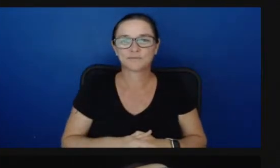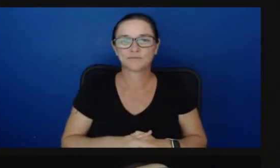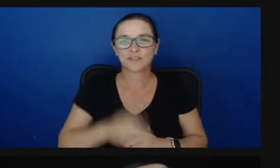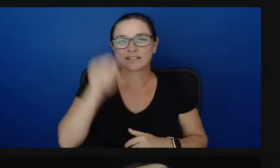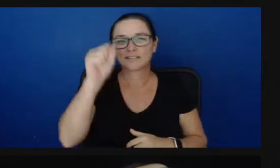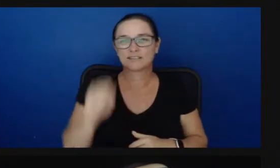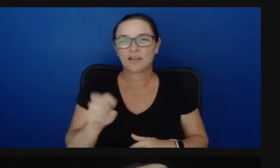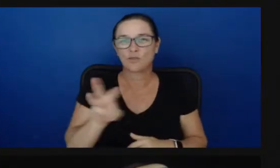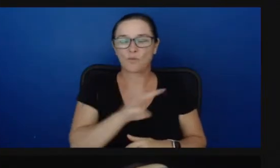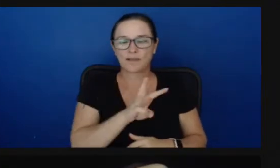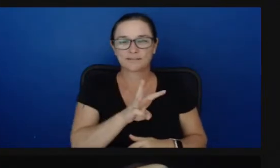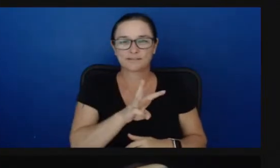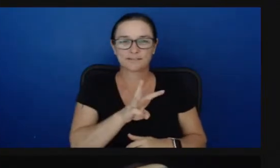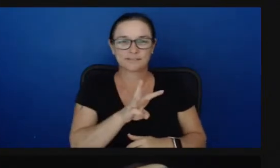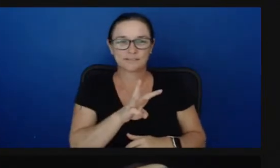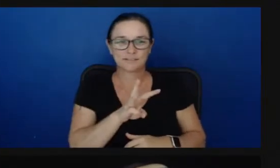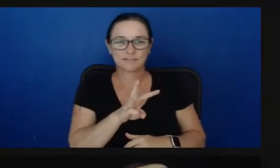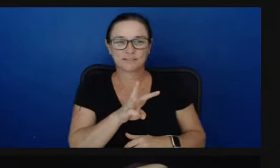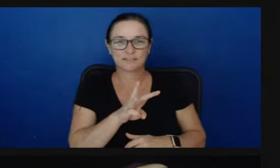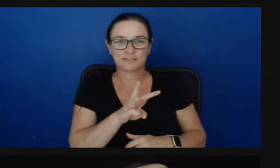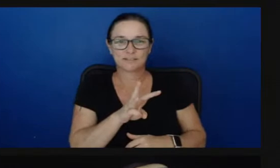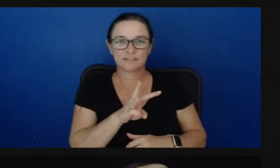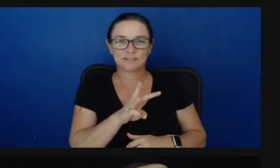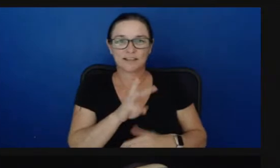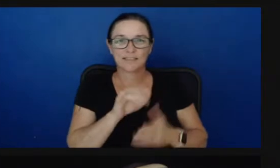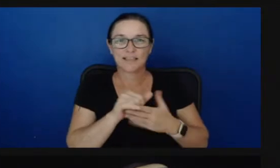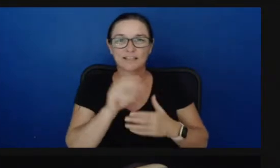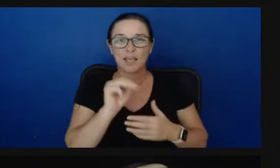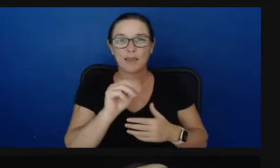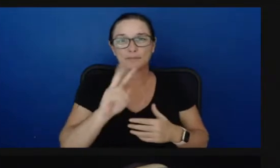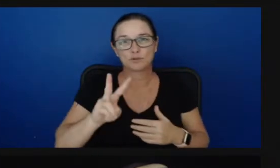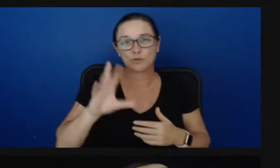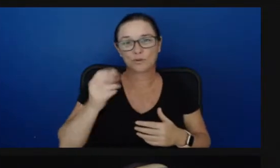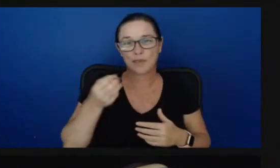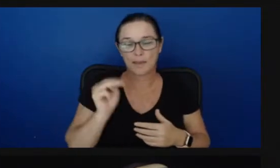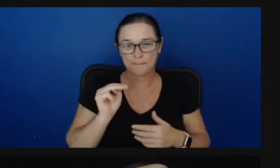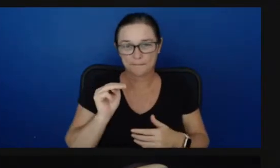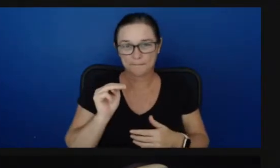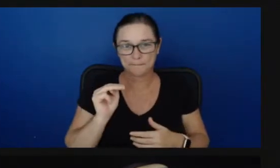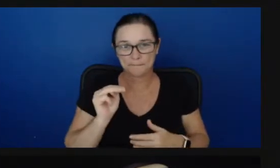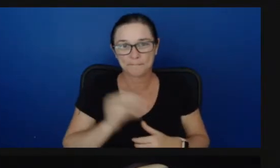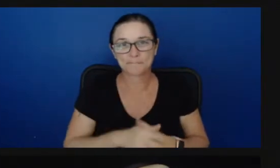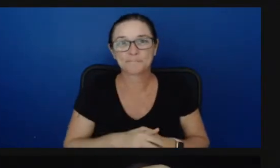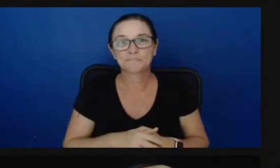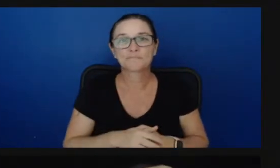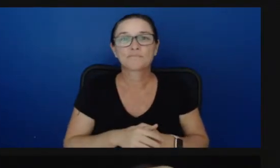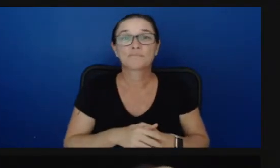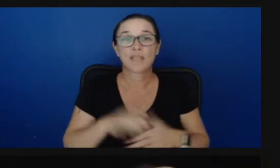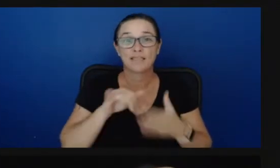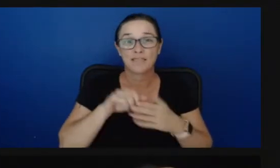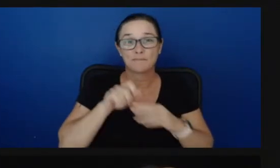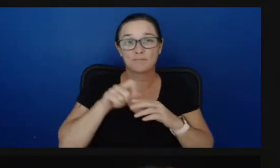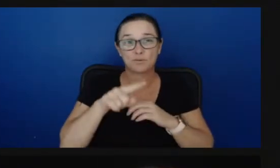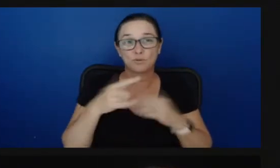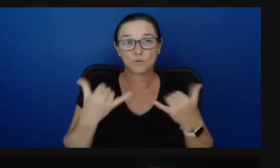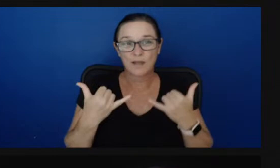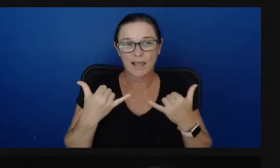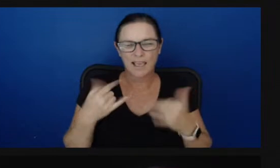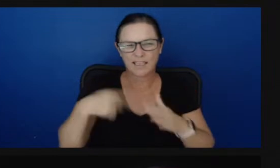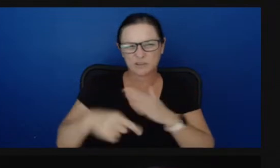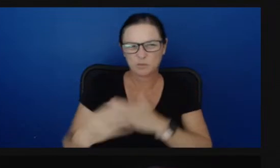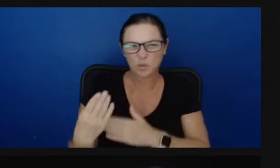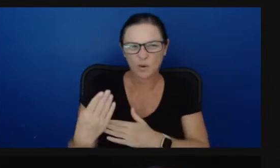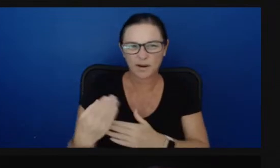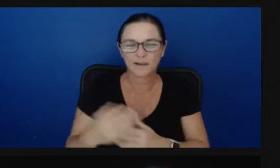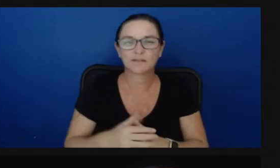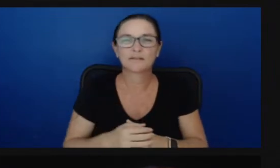rift, here we are, the M2. This camera transmitted today, but this morning. So maybe they have